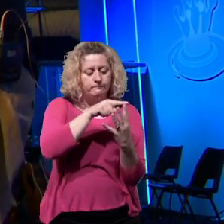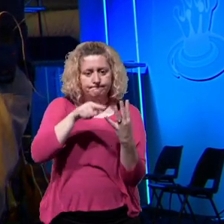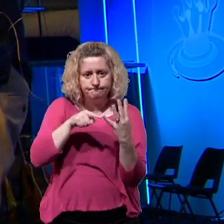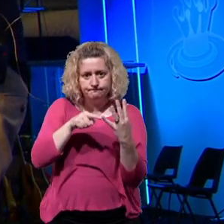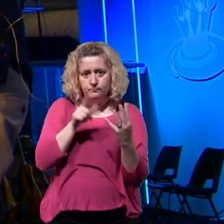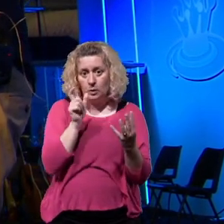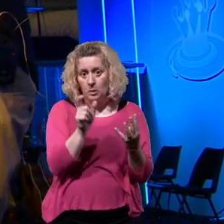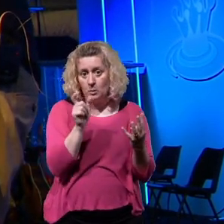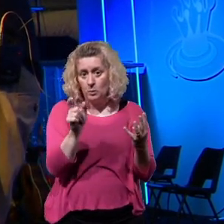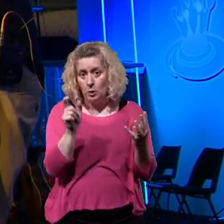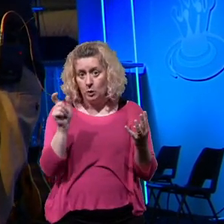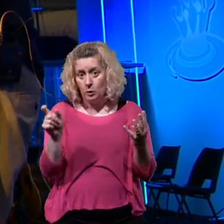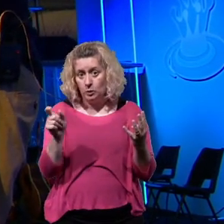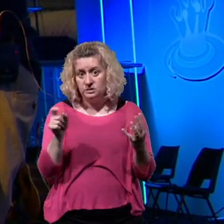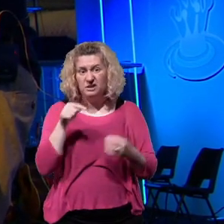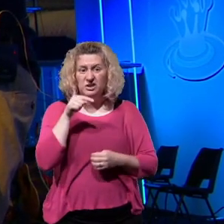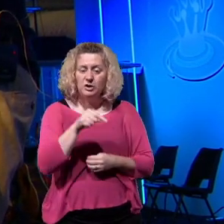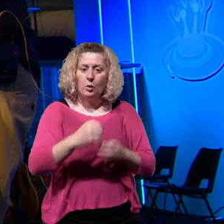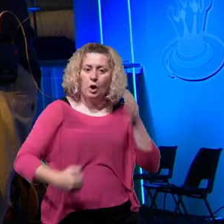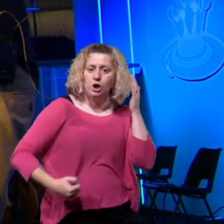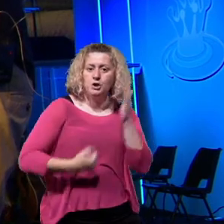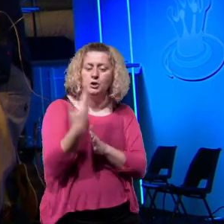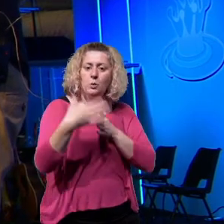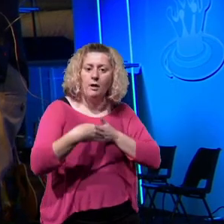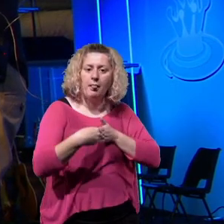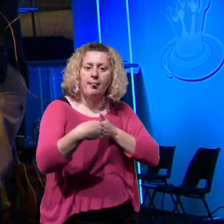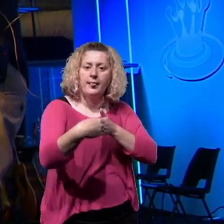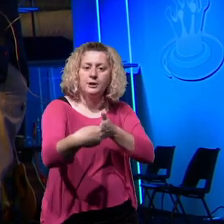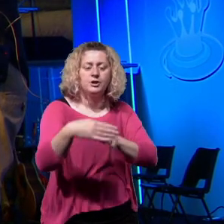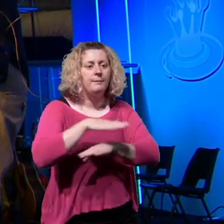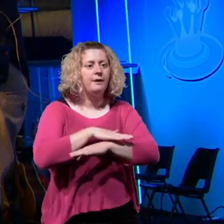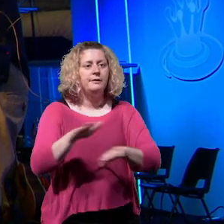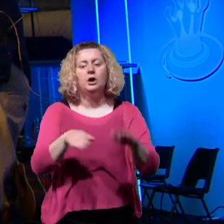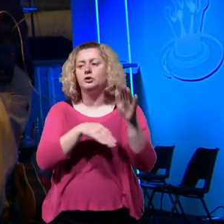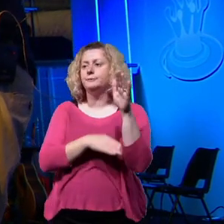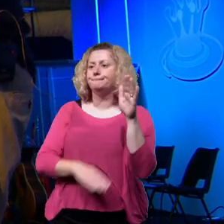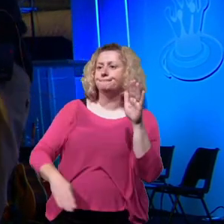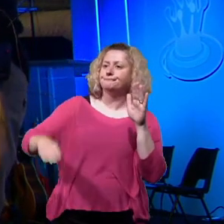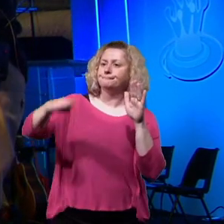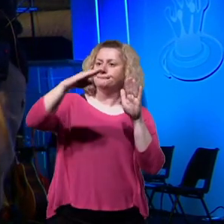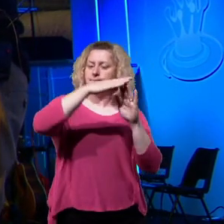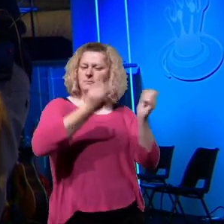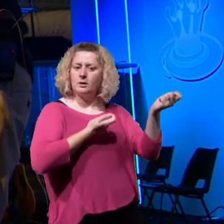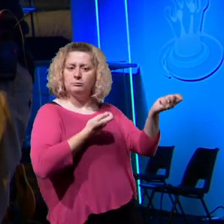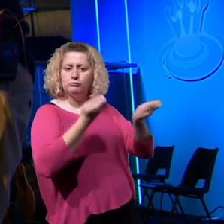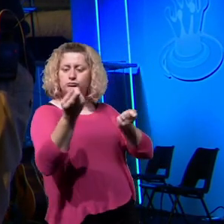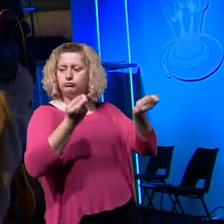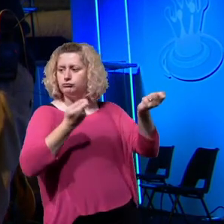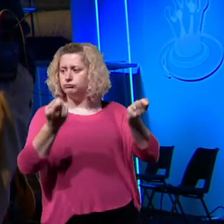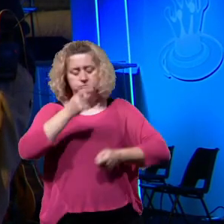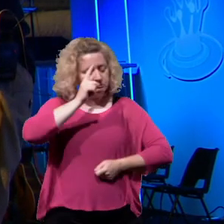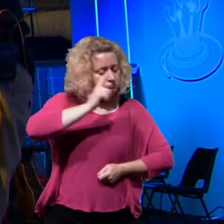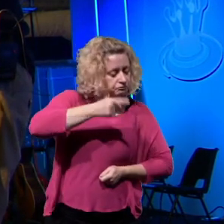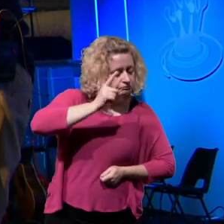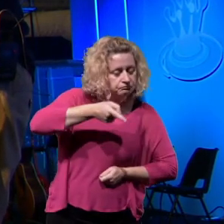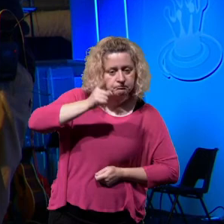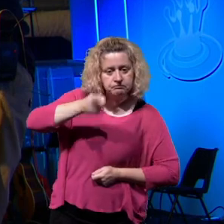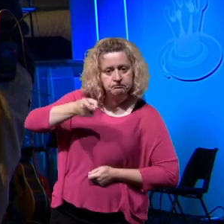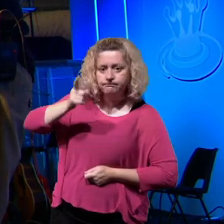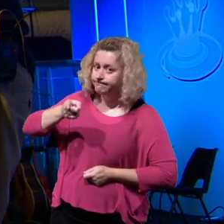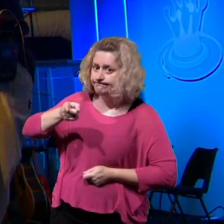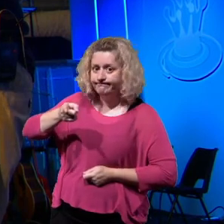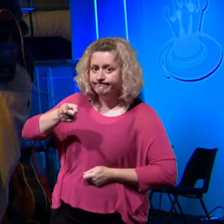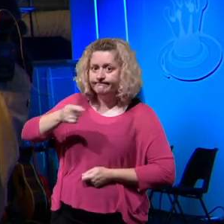not by power and coercion where the leaders are at the top and they boss everyone around below.